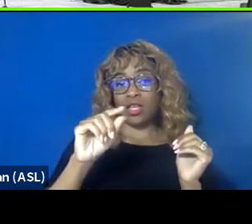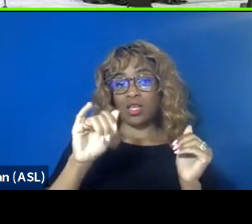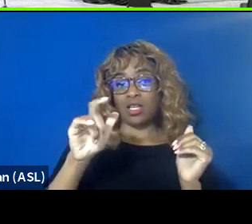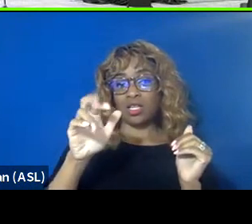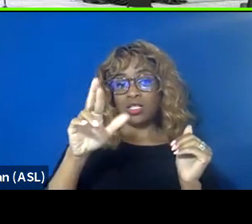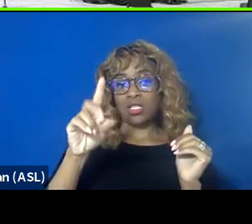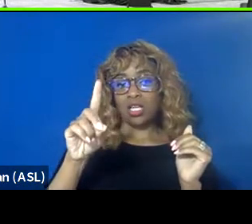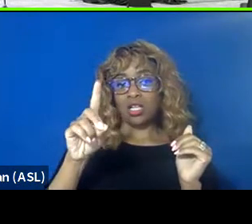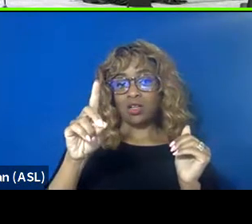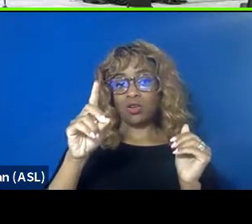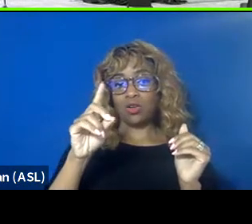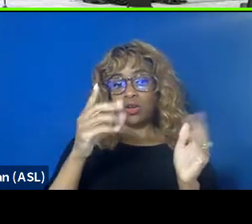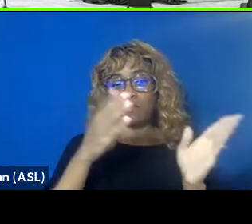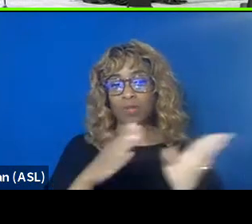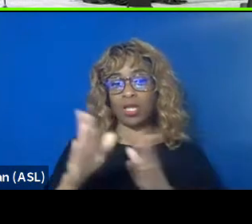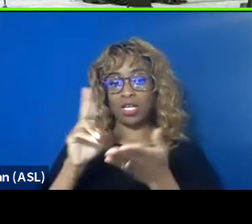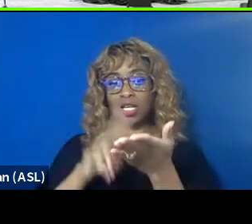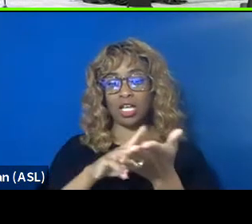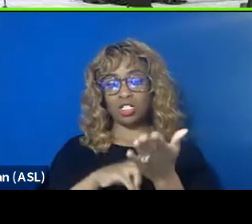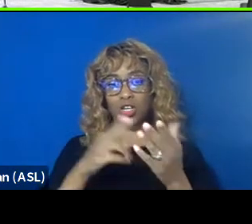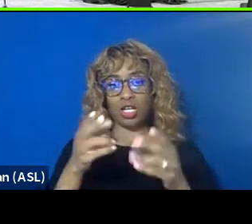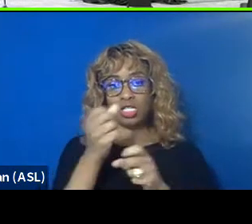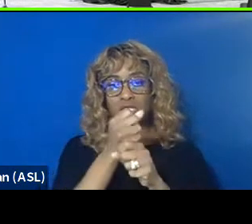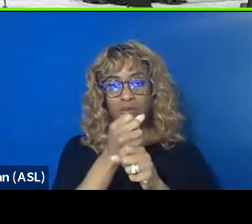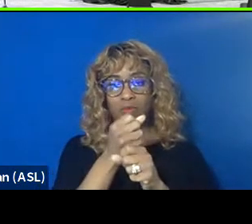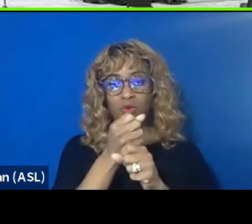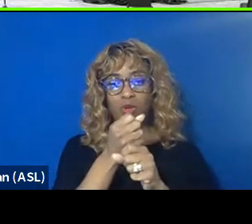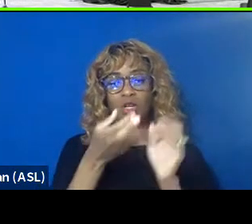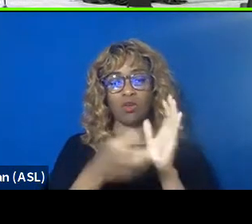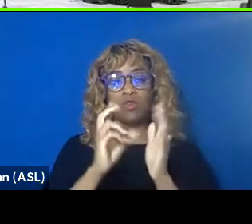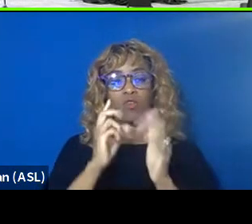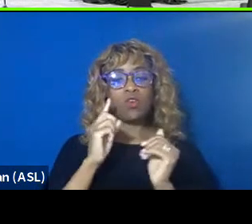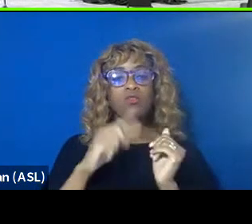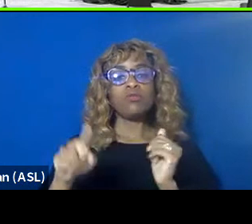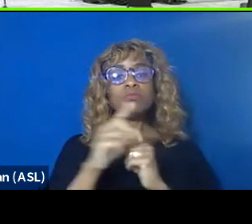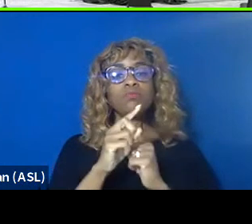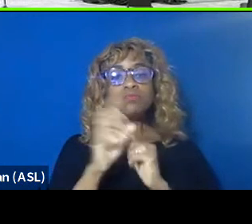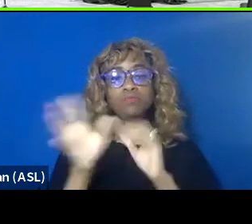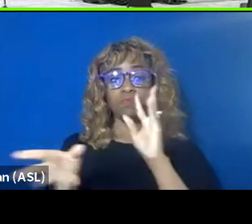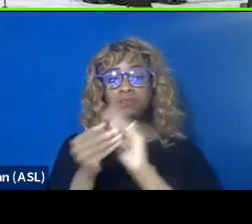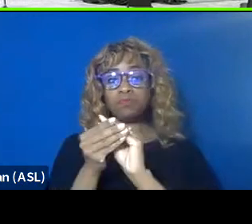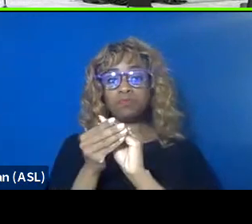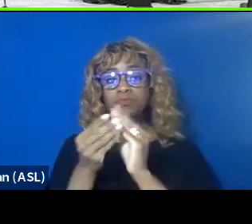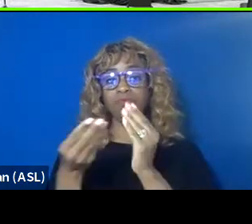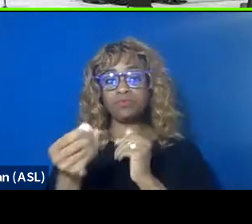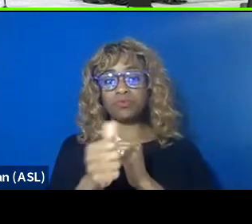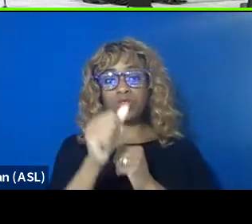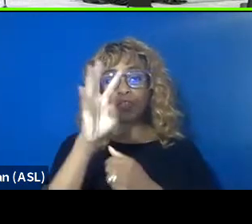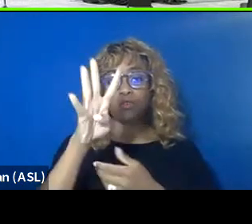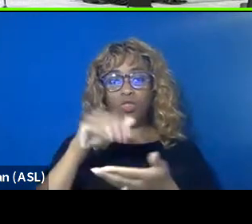summary for you for that contract. The total amount spent was